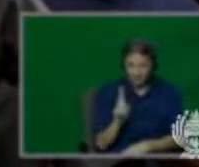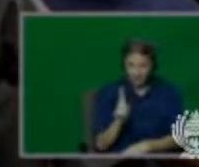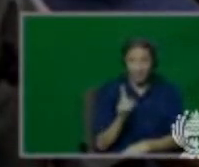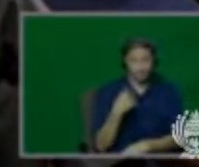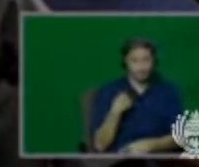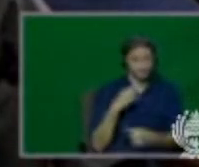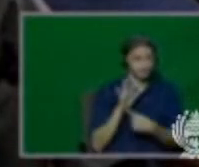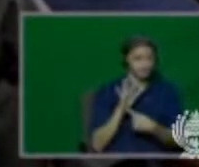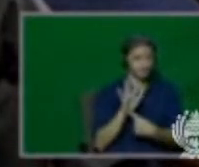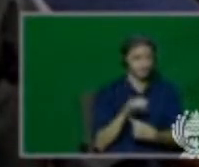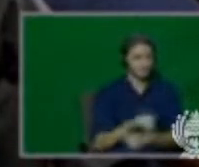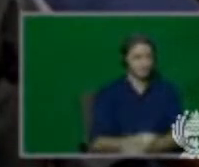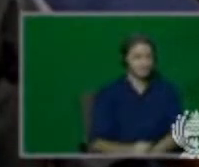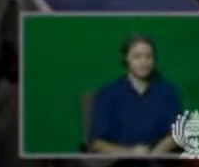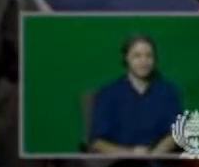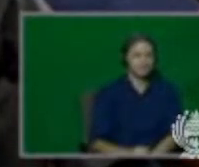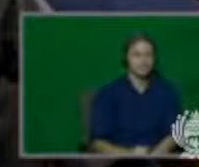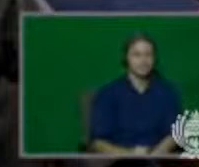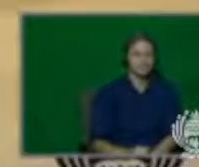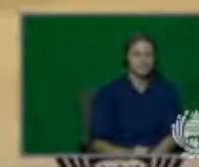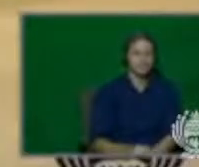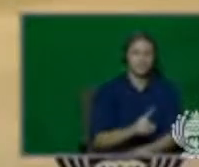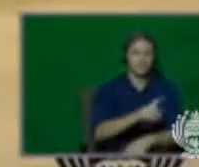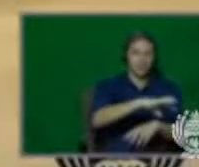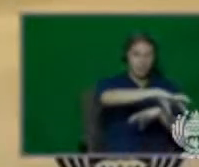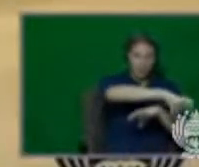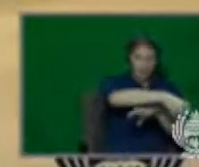is that in a Department of Health in a province,